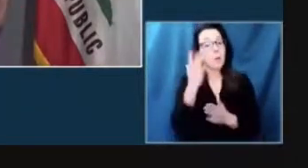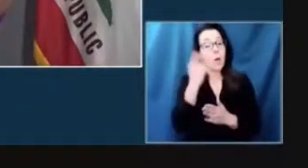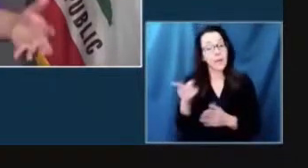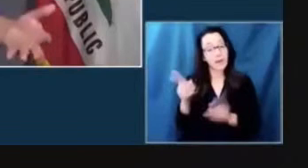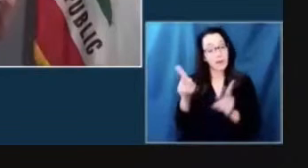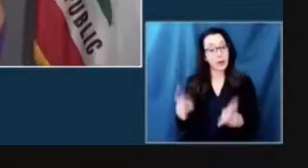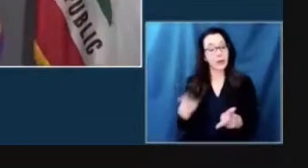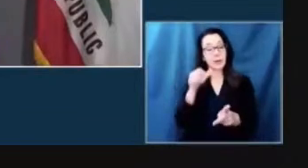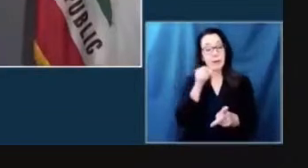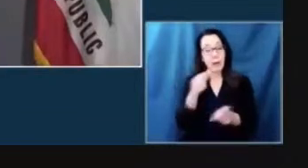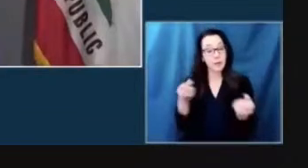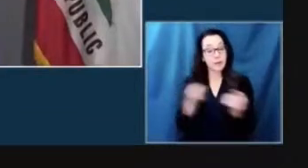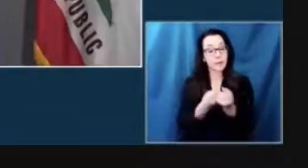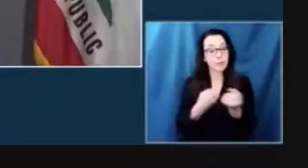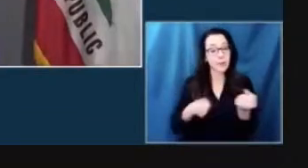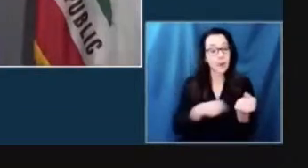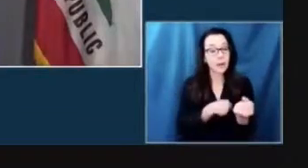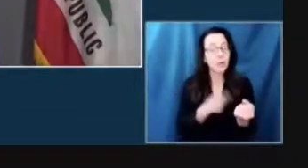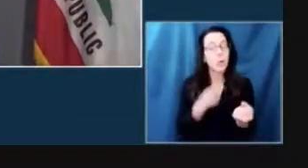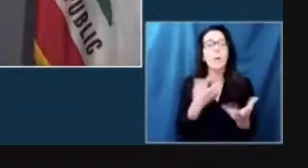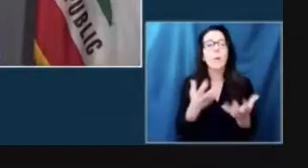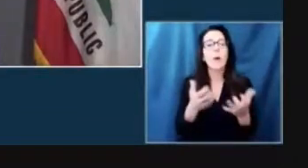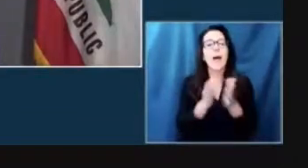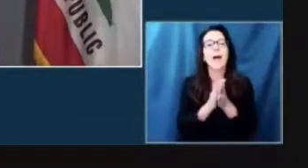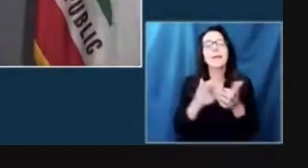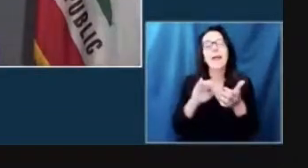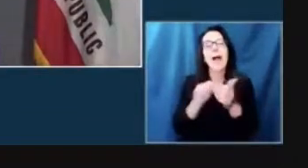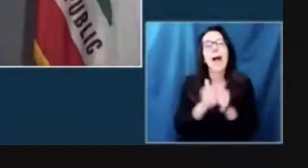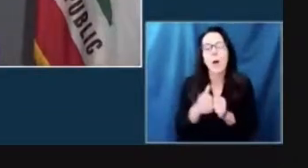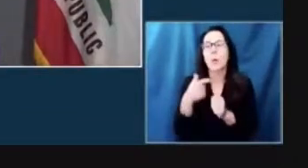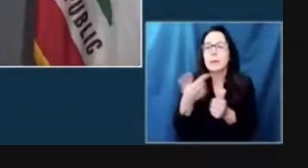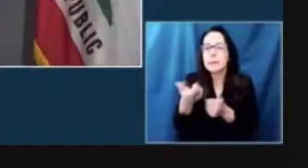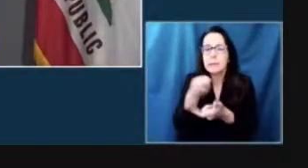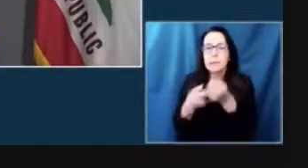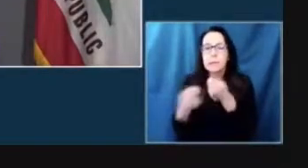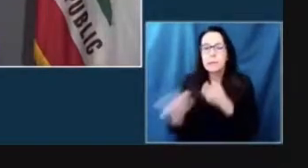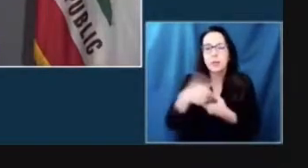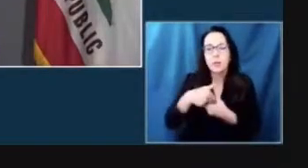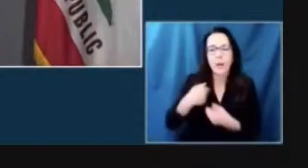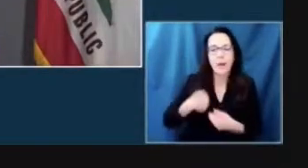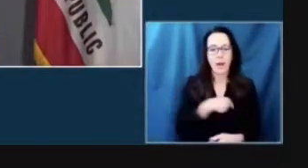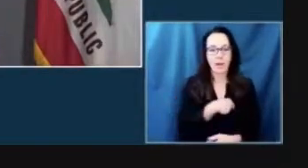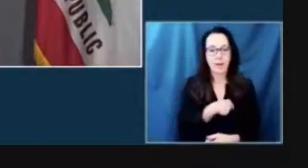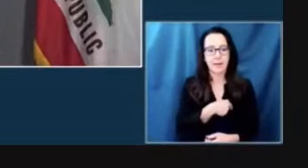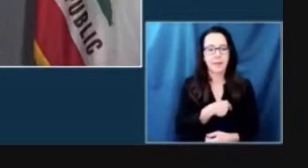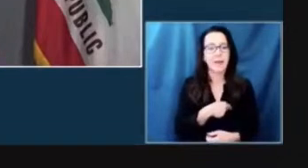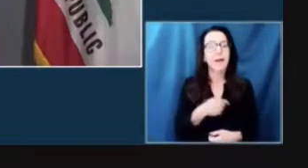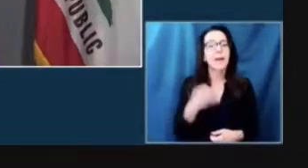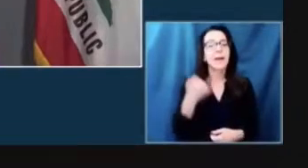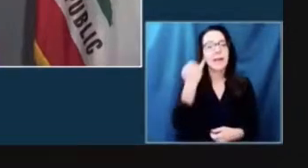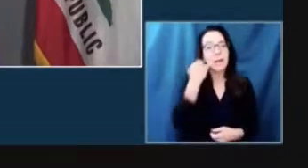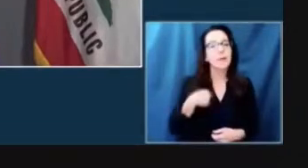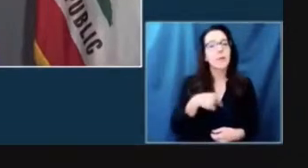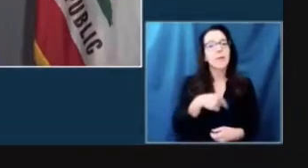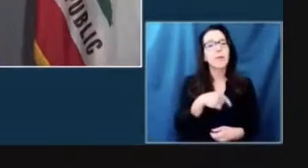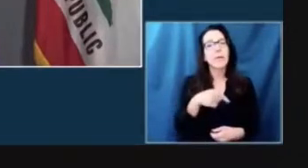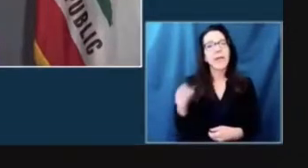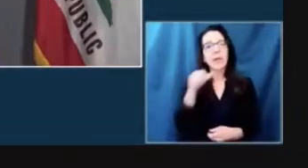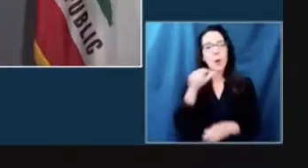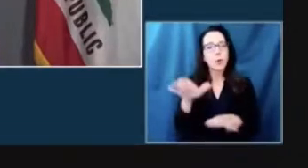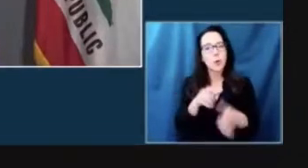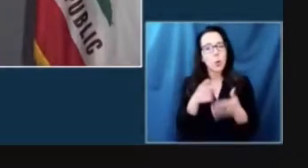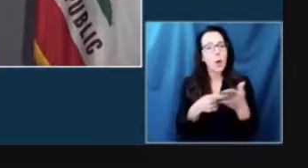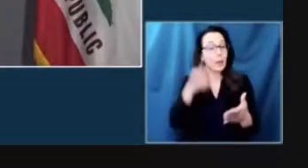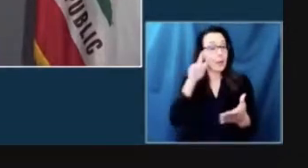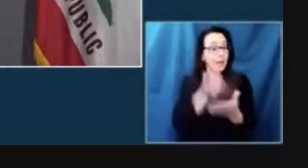should ask, how can we get them to join us? We vilify those that don't do what we believe is right without considering the possibility that